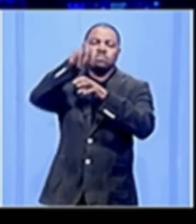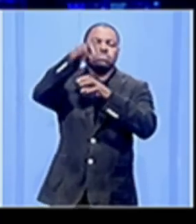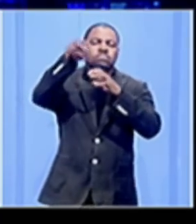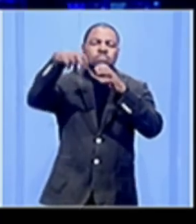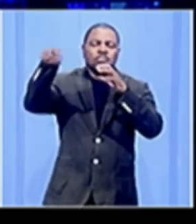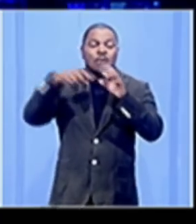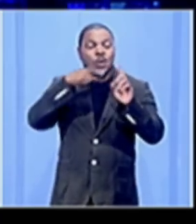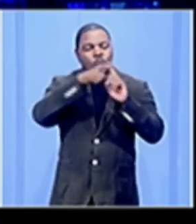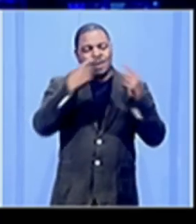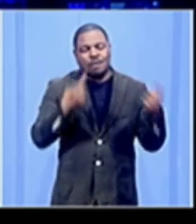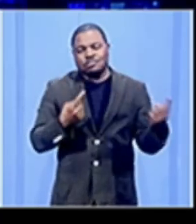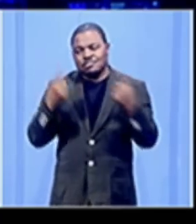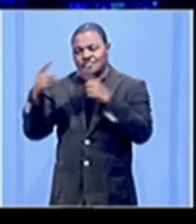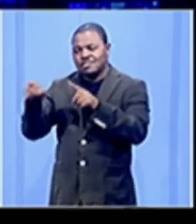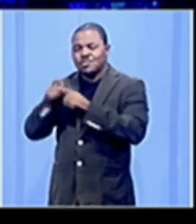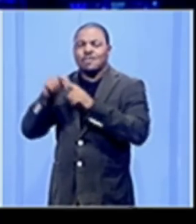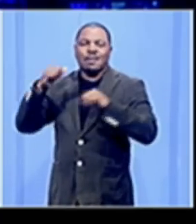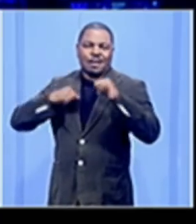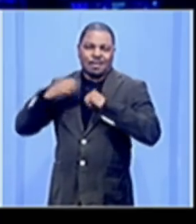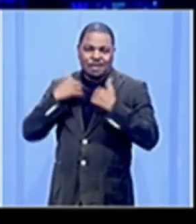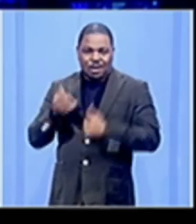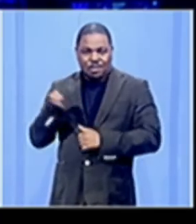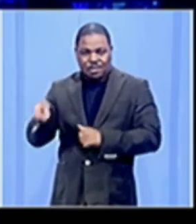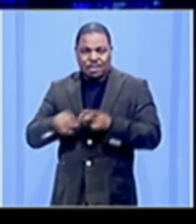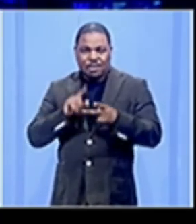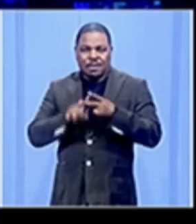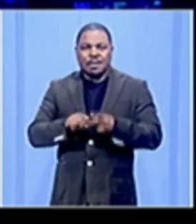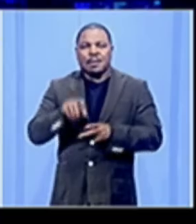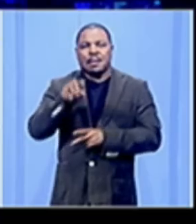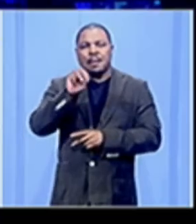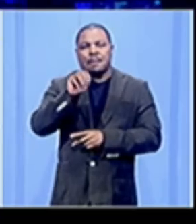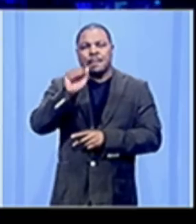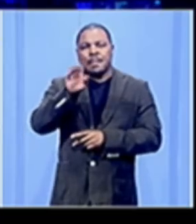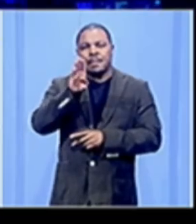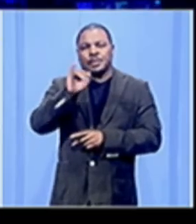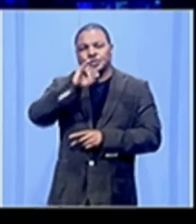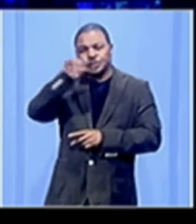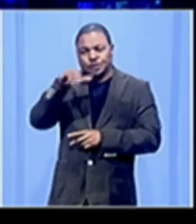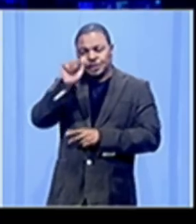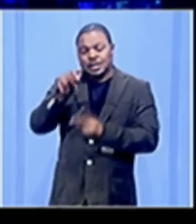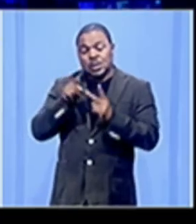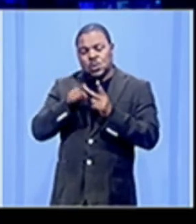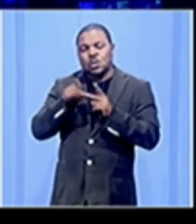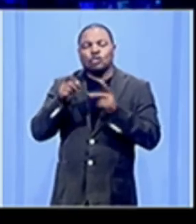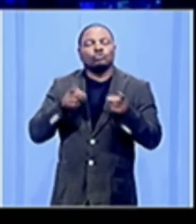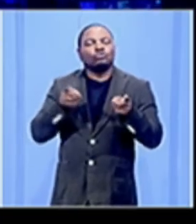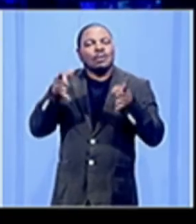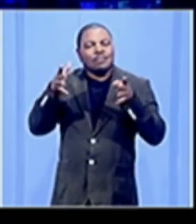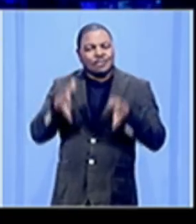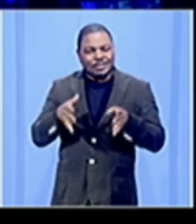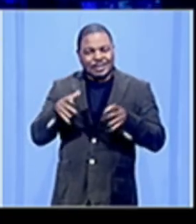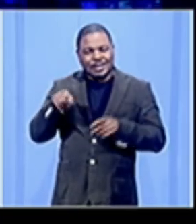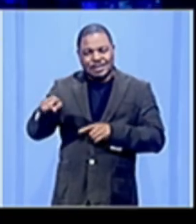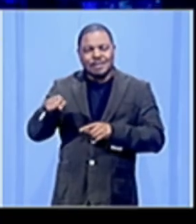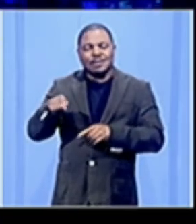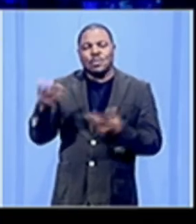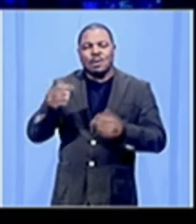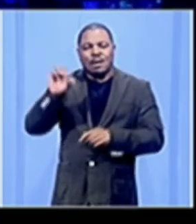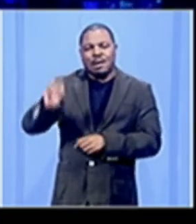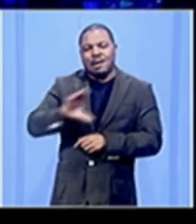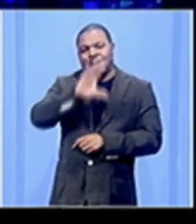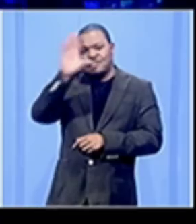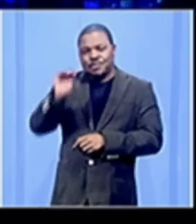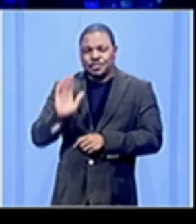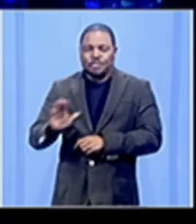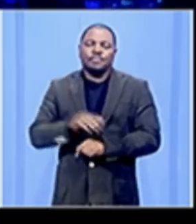biditswe jaaka modiragatsi mo seraleng fa Mkhululi Mabija e le mokaedi wa tiragatso mo Afrika.